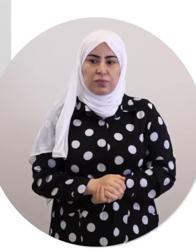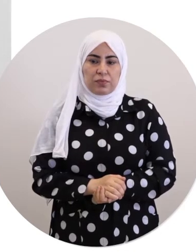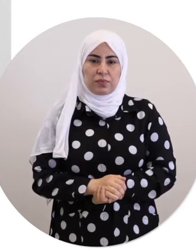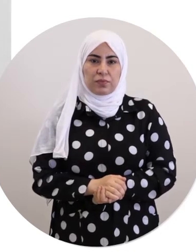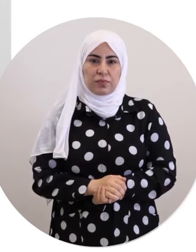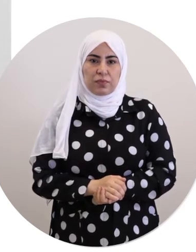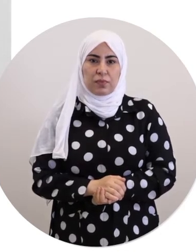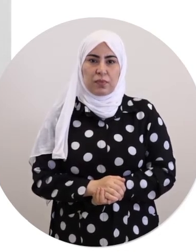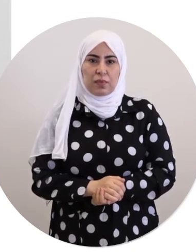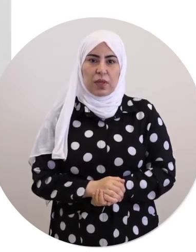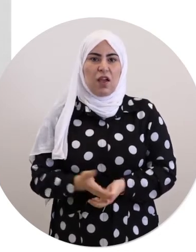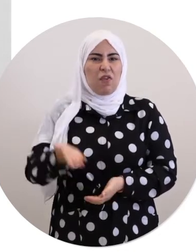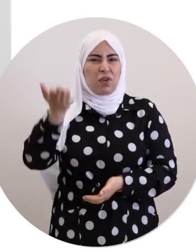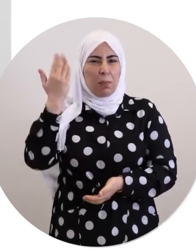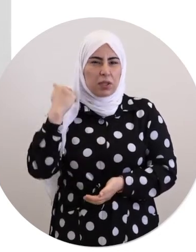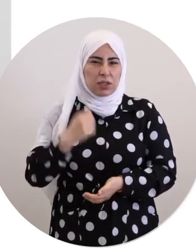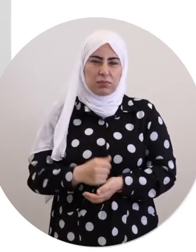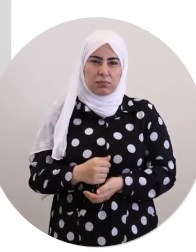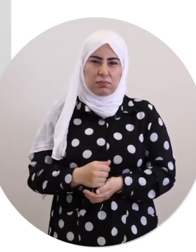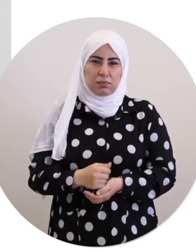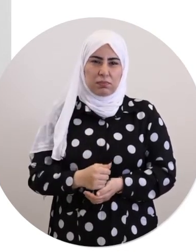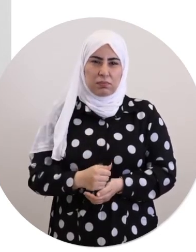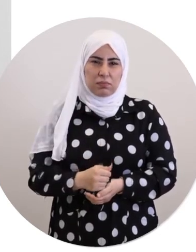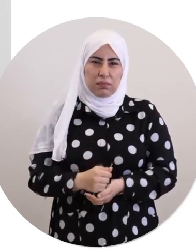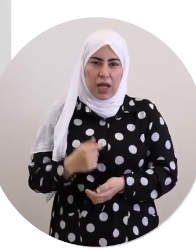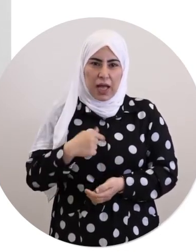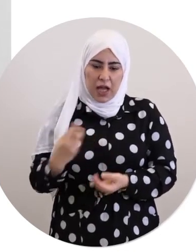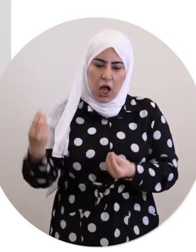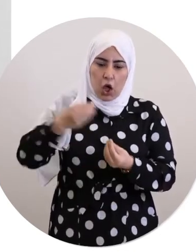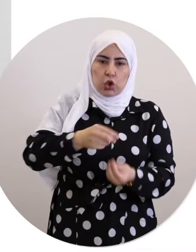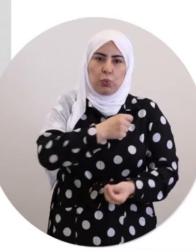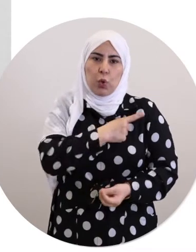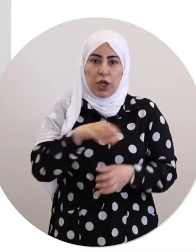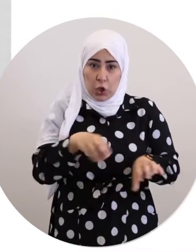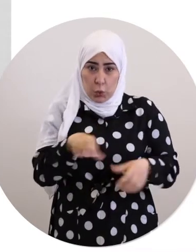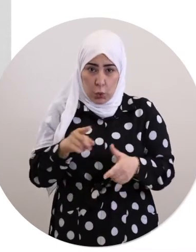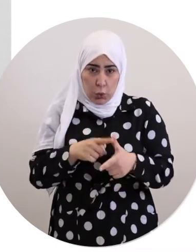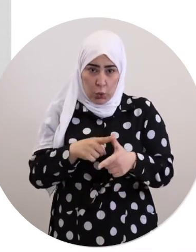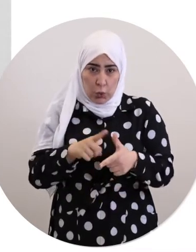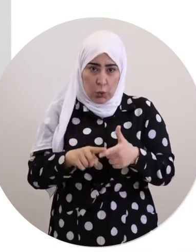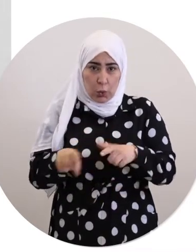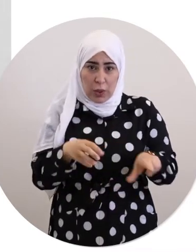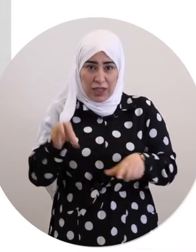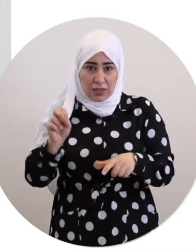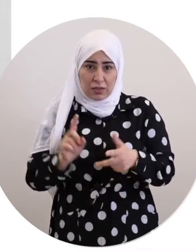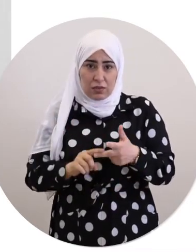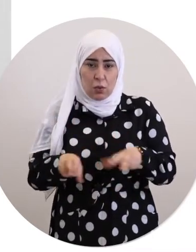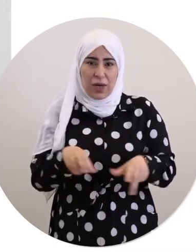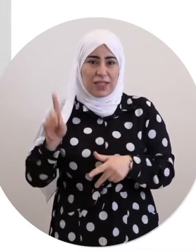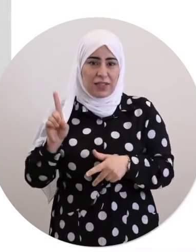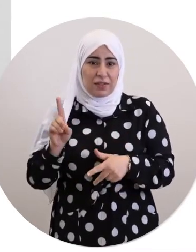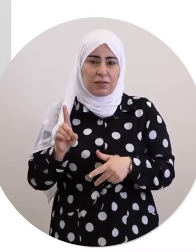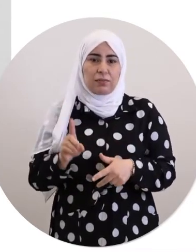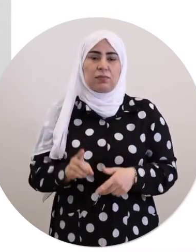going to simply fill in the equation. Little did I expect to bump into my classmate when I